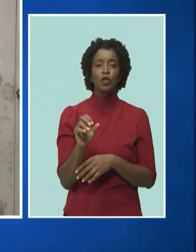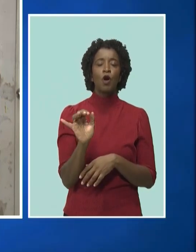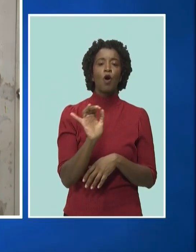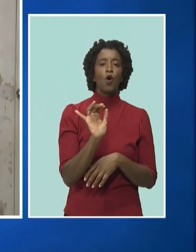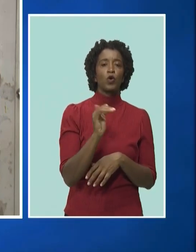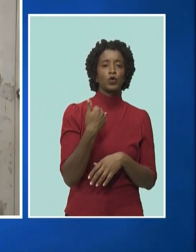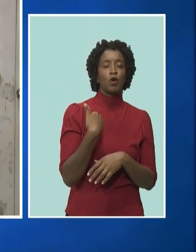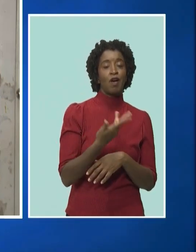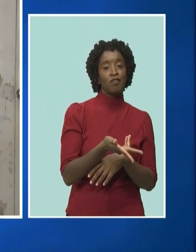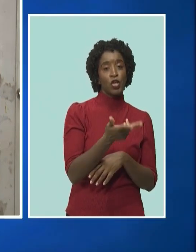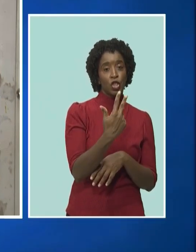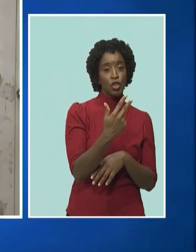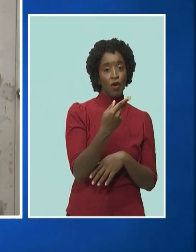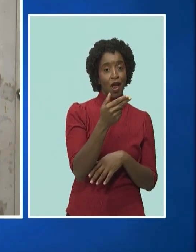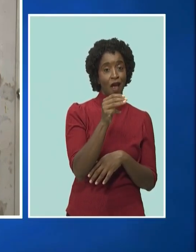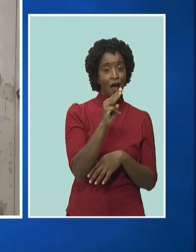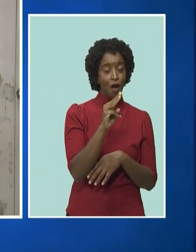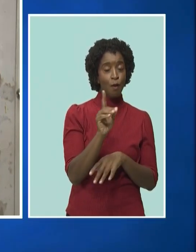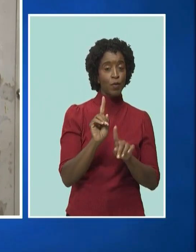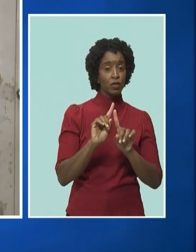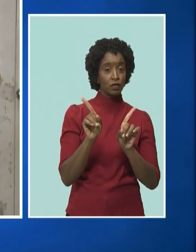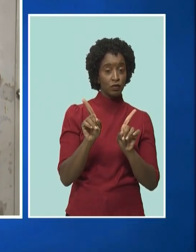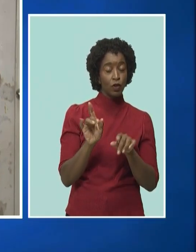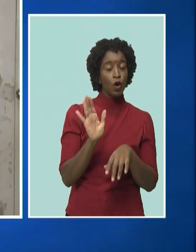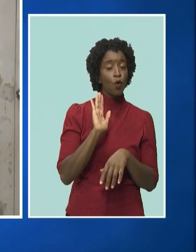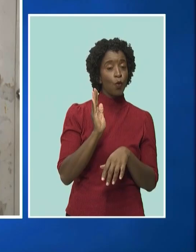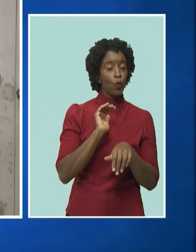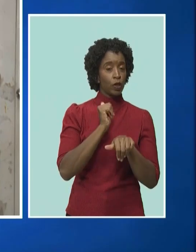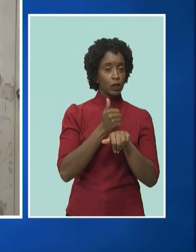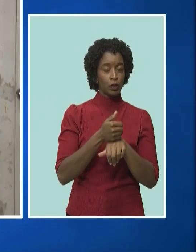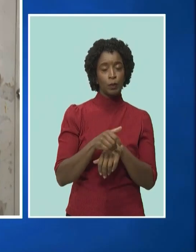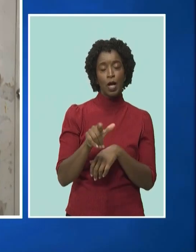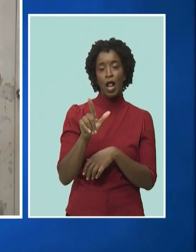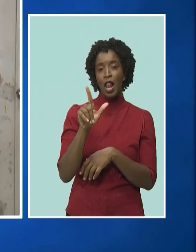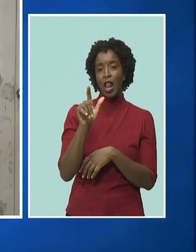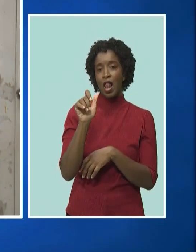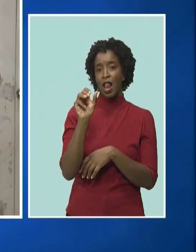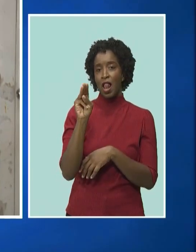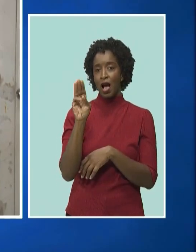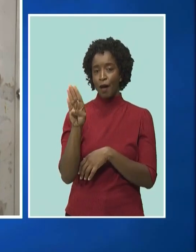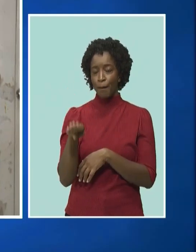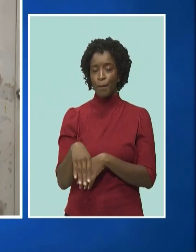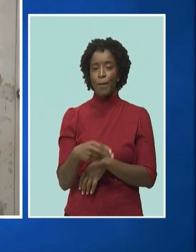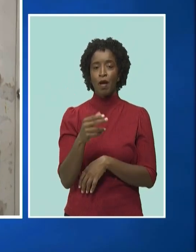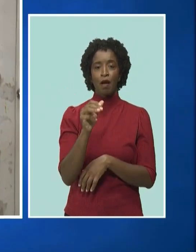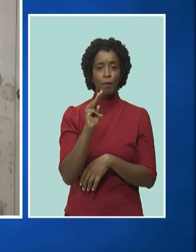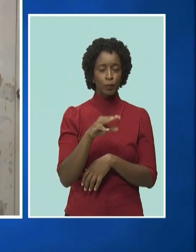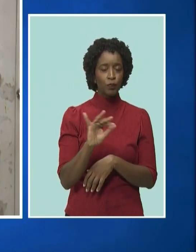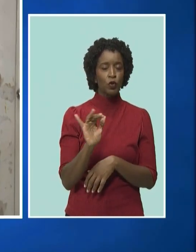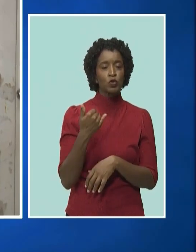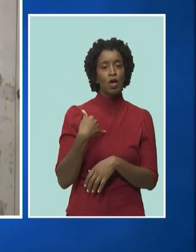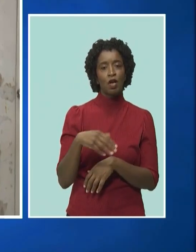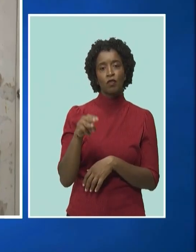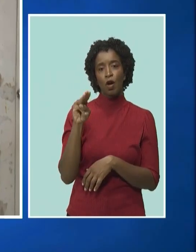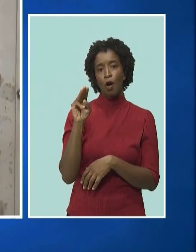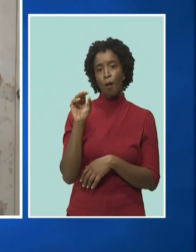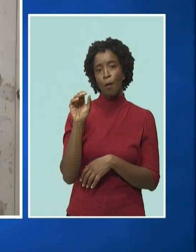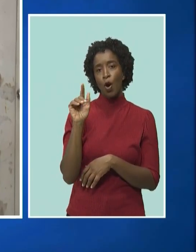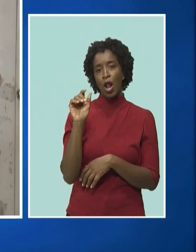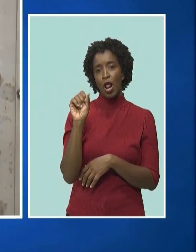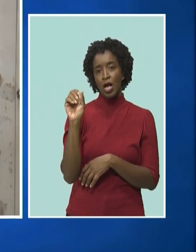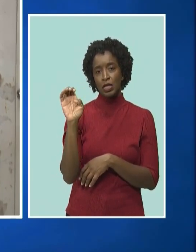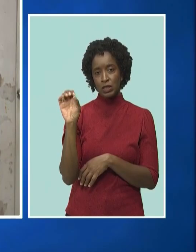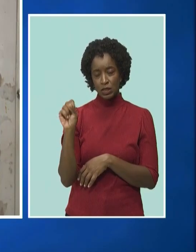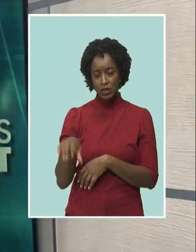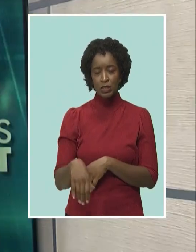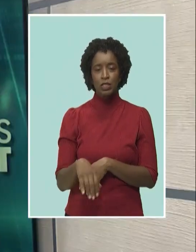15th, we launch our lamb ham. We also do a molasses ham, a Scotch bonnet infused ham, and our Mount Gay rum